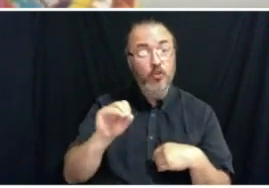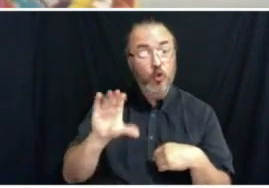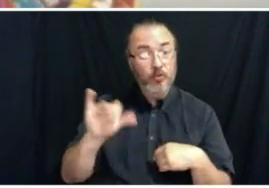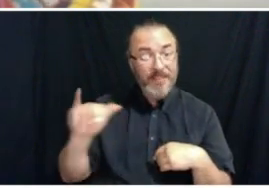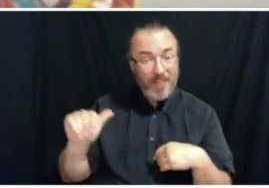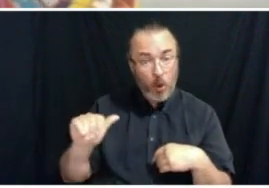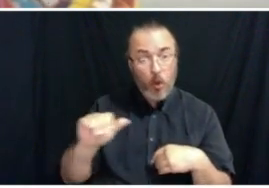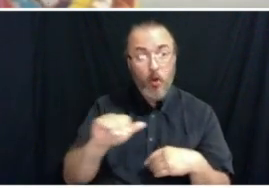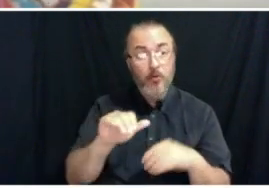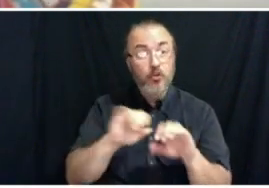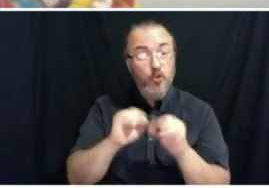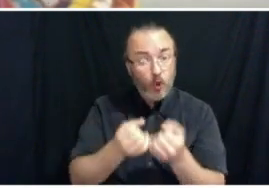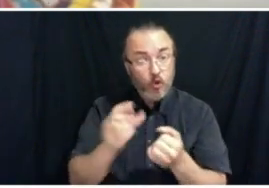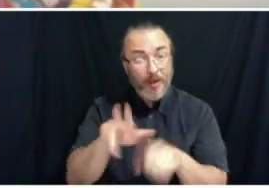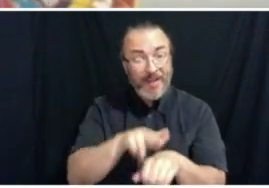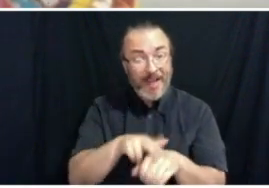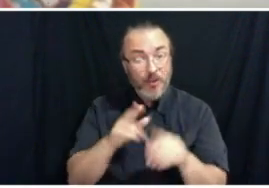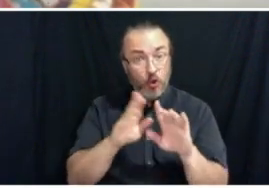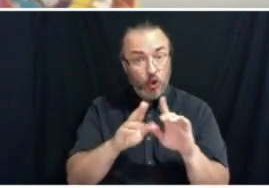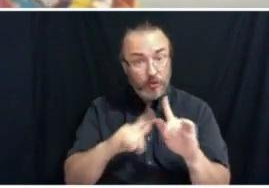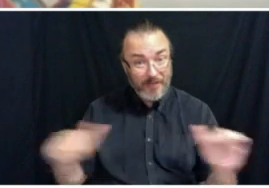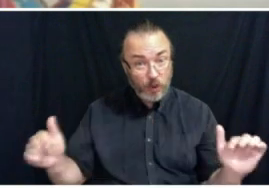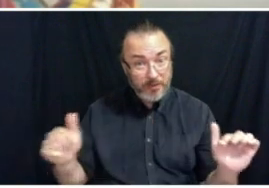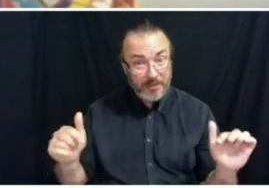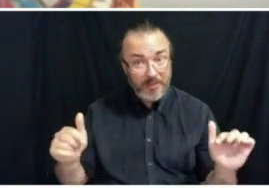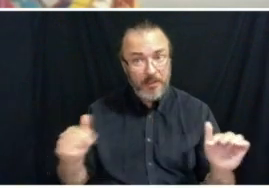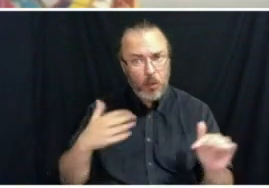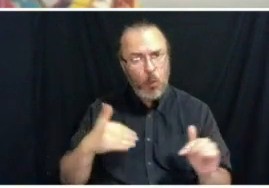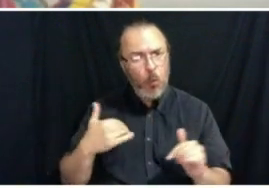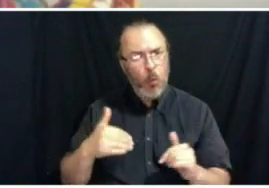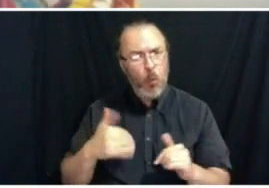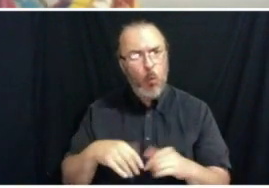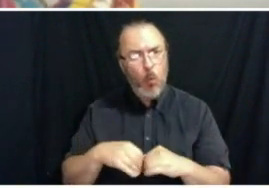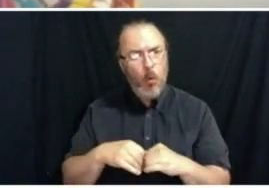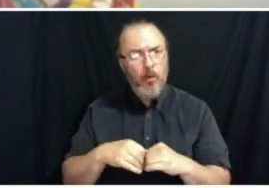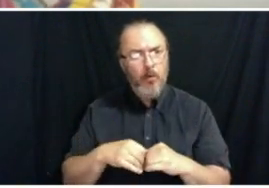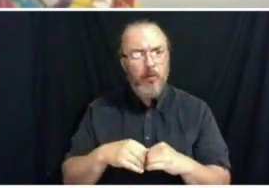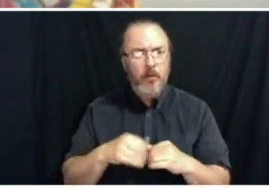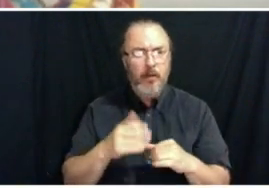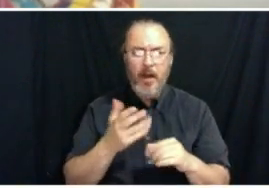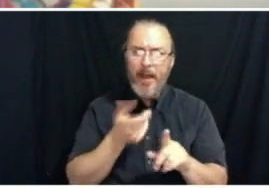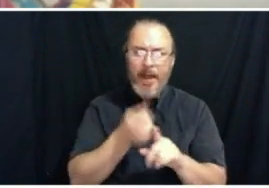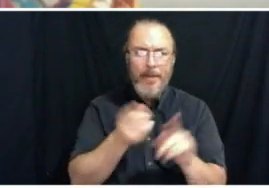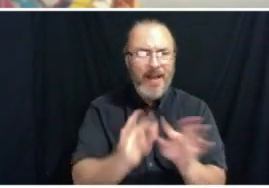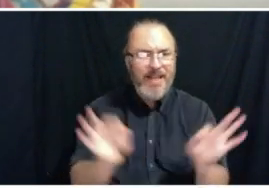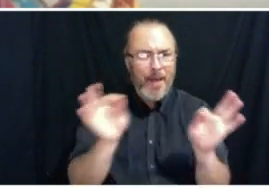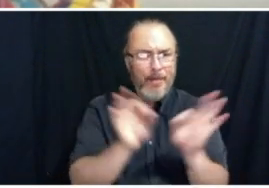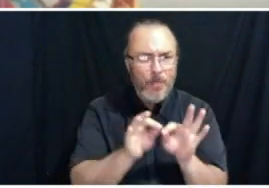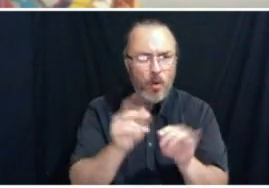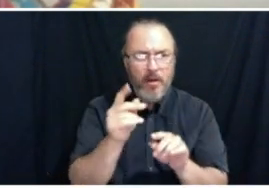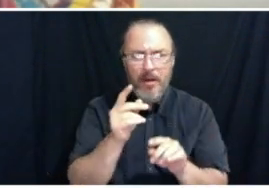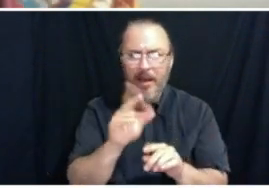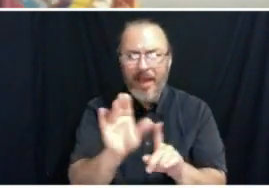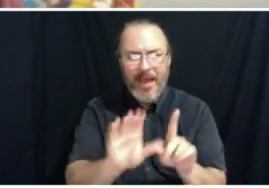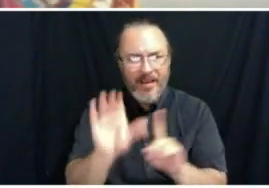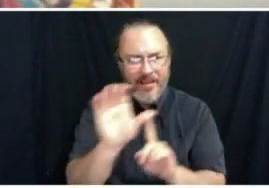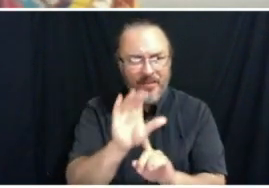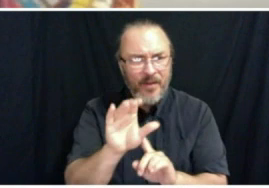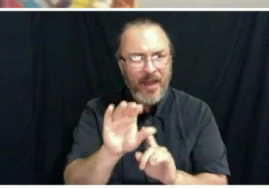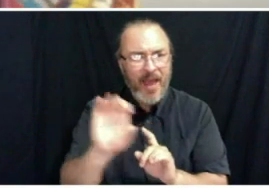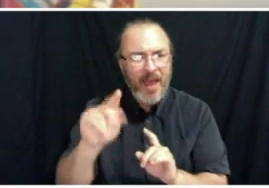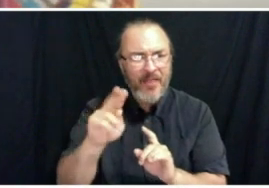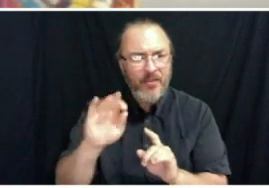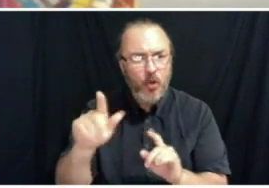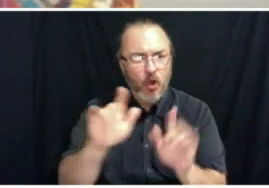diversity has led us historical to be conscious to the importance and cultural and ethical diversity. For this reason,